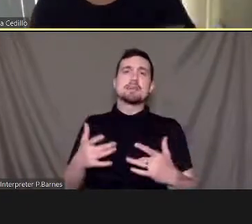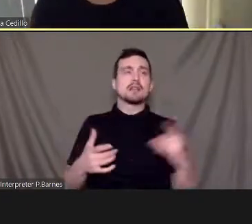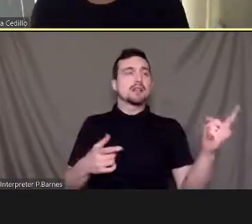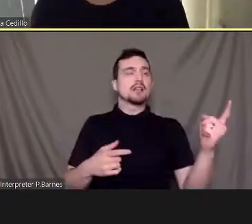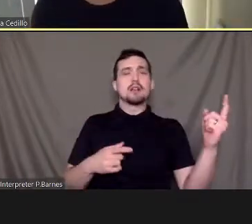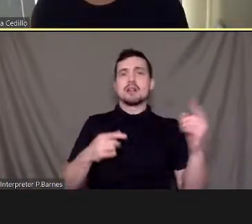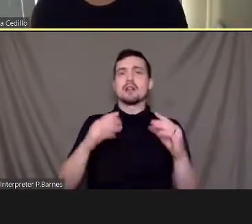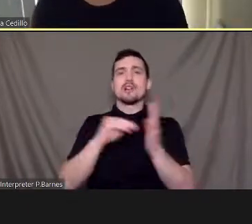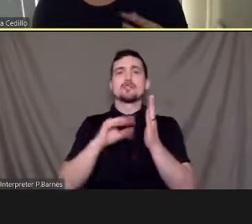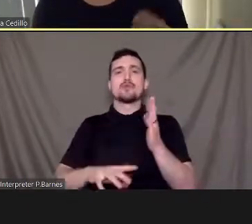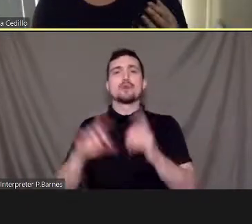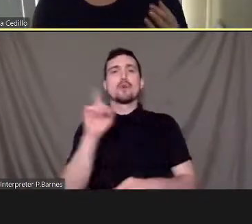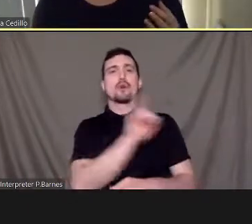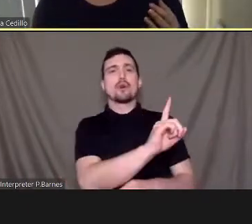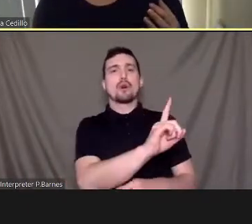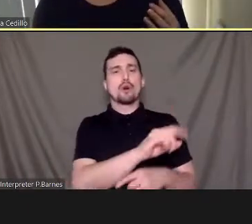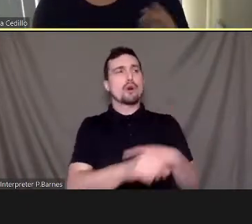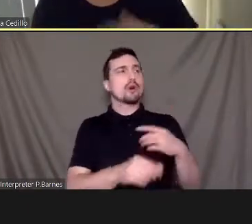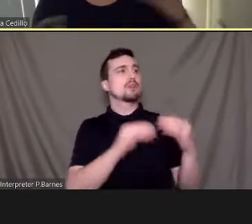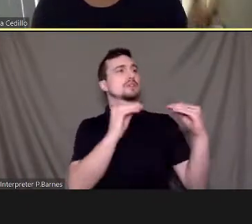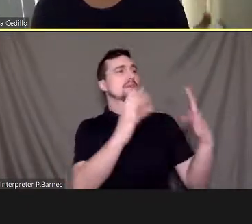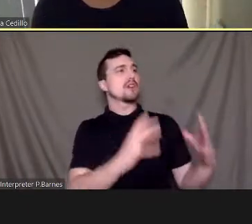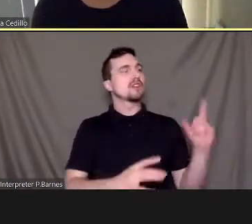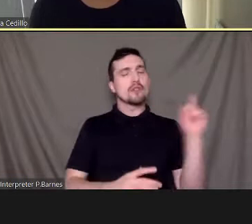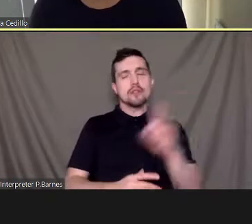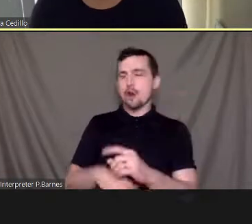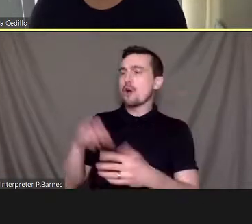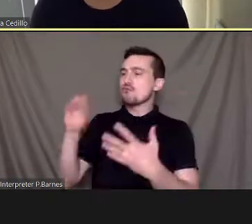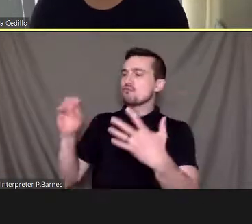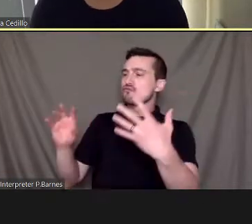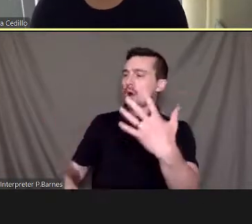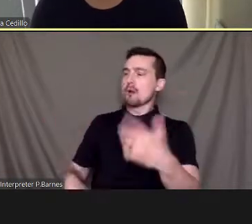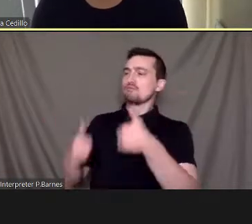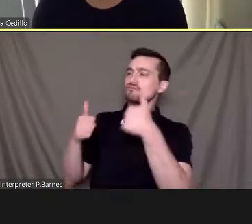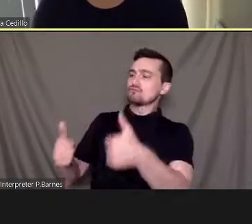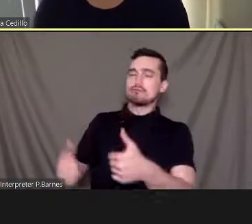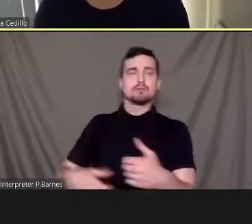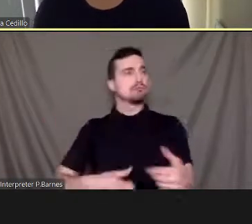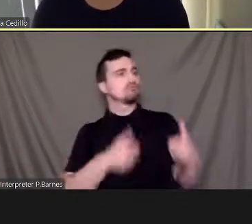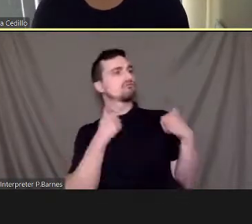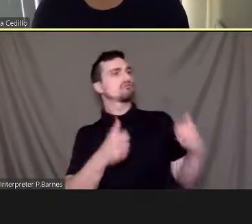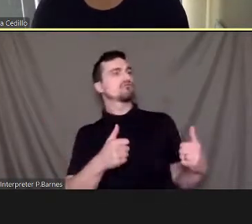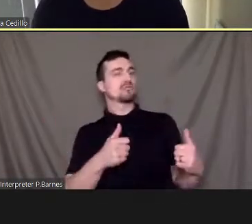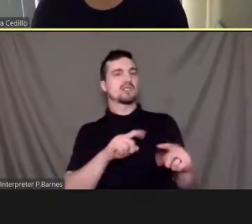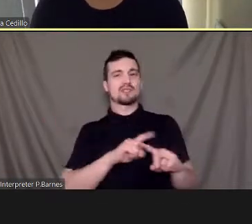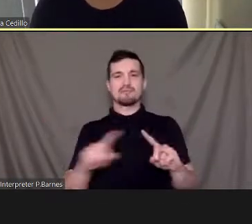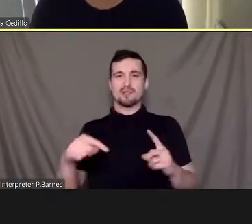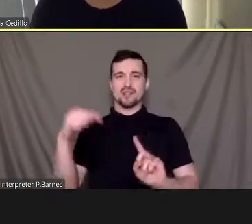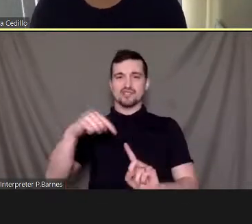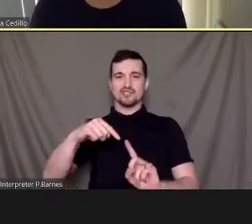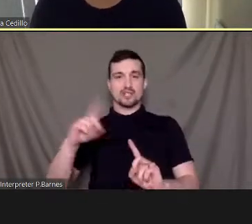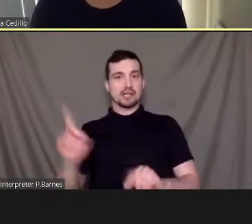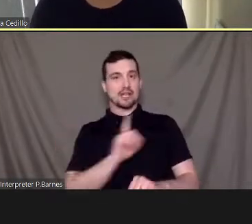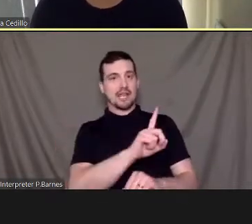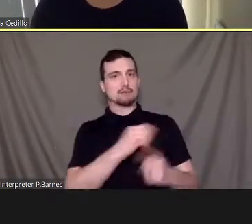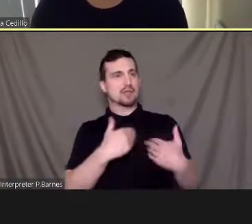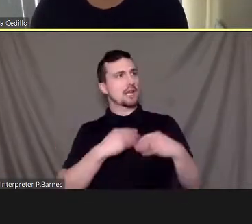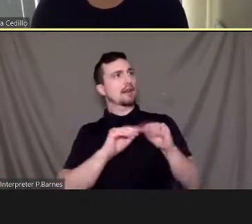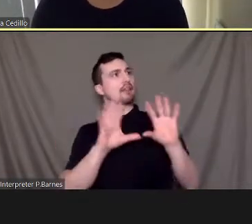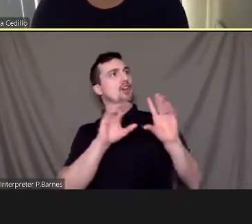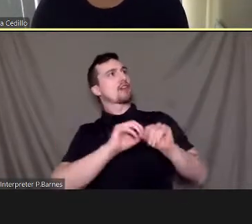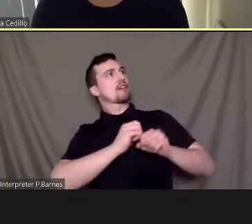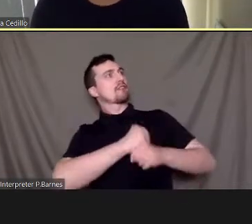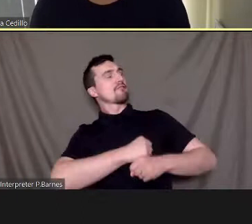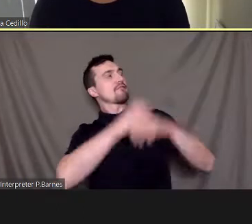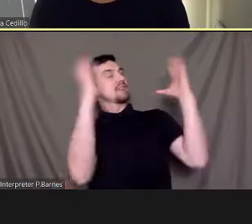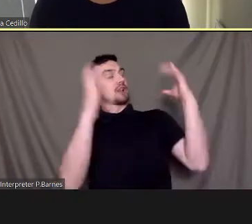way because of who she was. So that was really interesting to me about